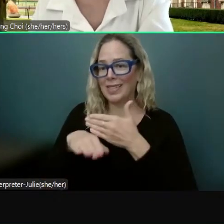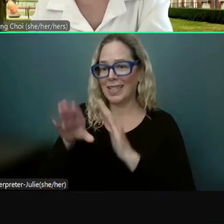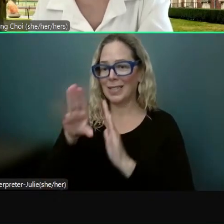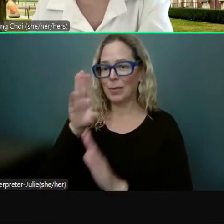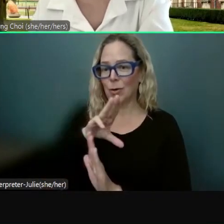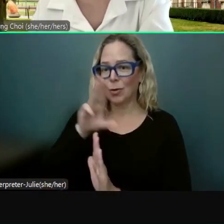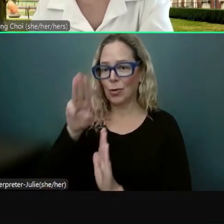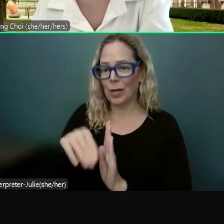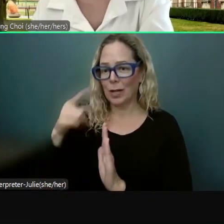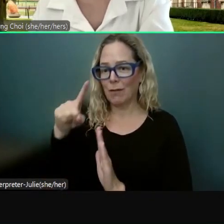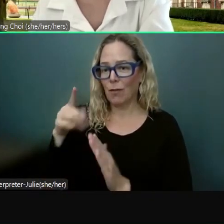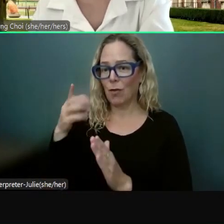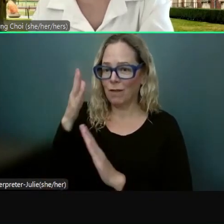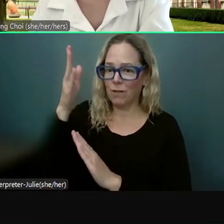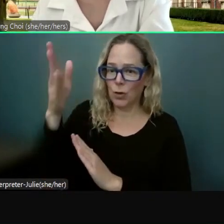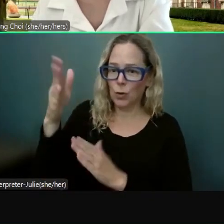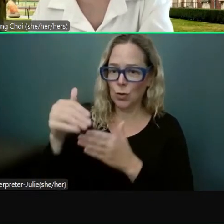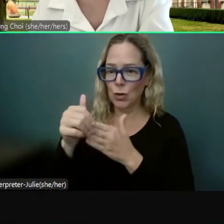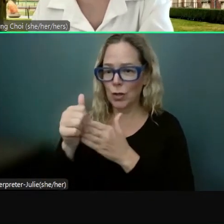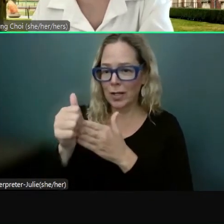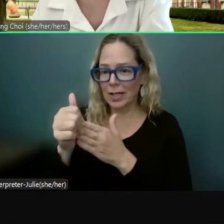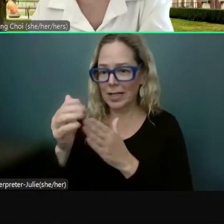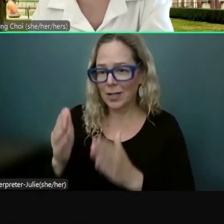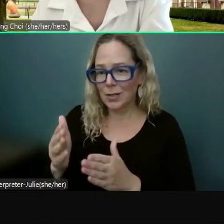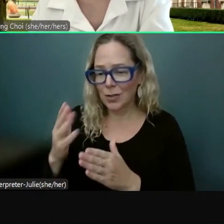healthcare leaders.